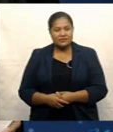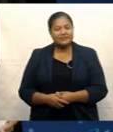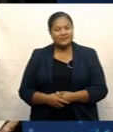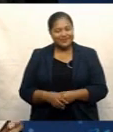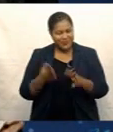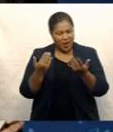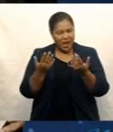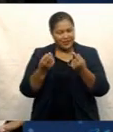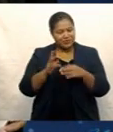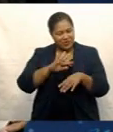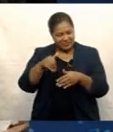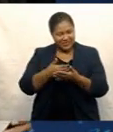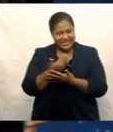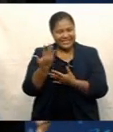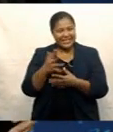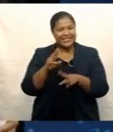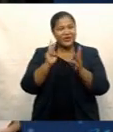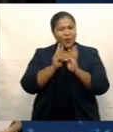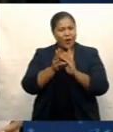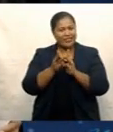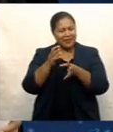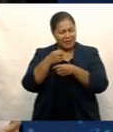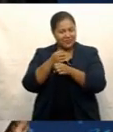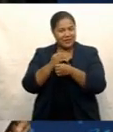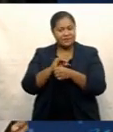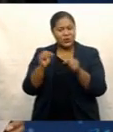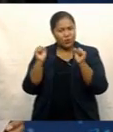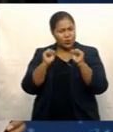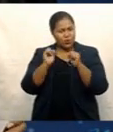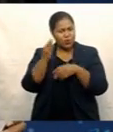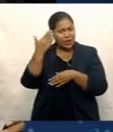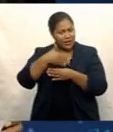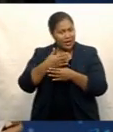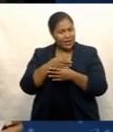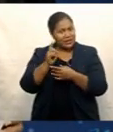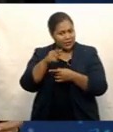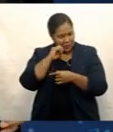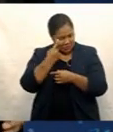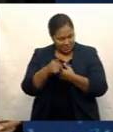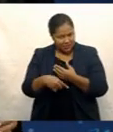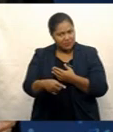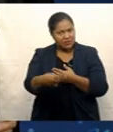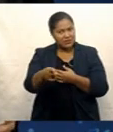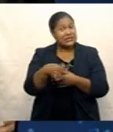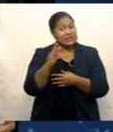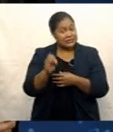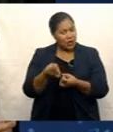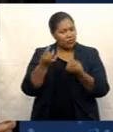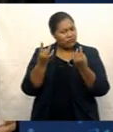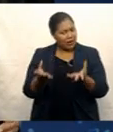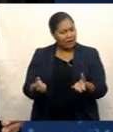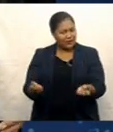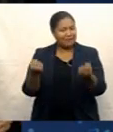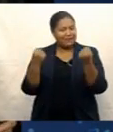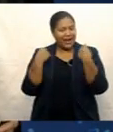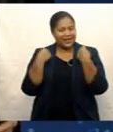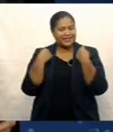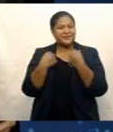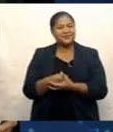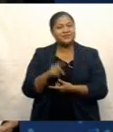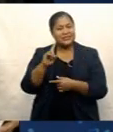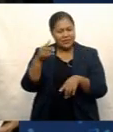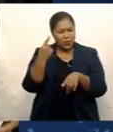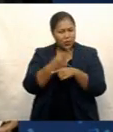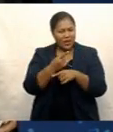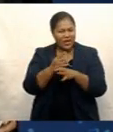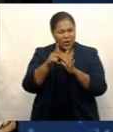Welcome to our daily weather outlook. It has been cold nights and we expect that to continue, so get those blankets ready. This as a weak trough